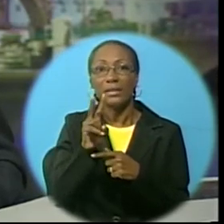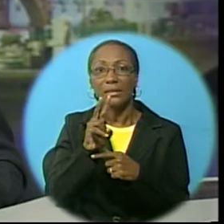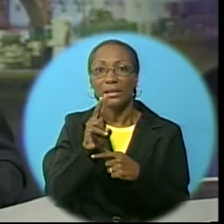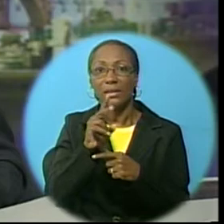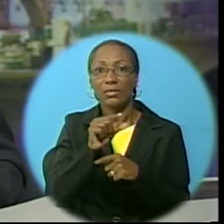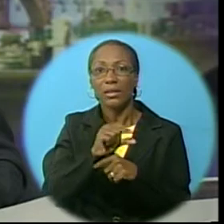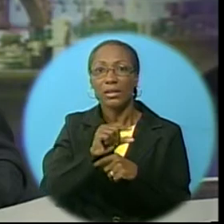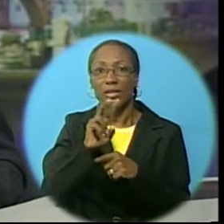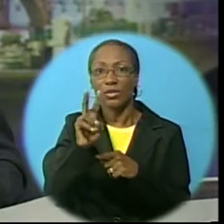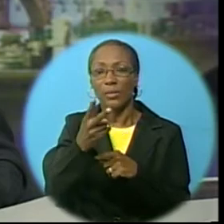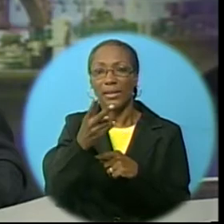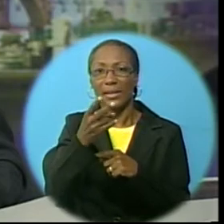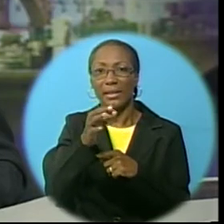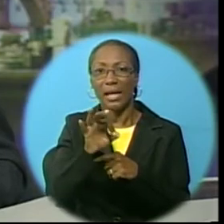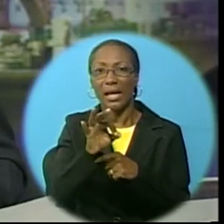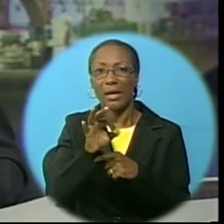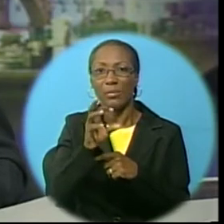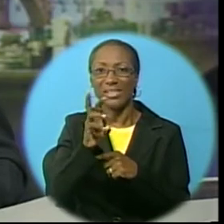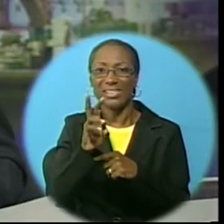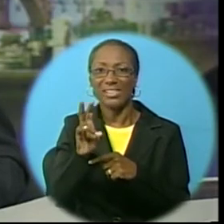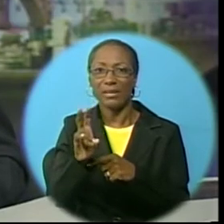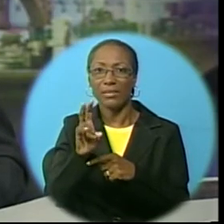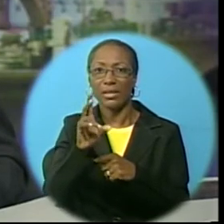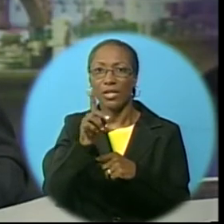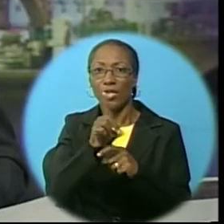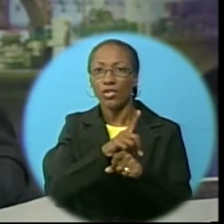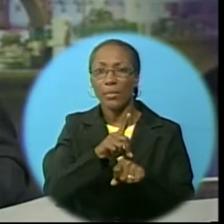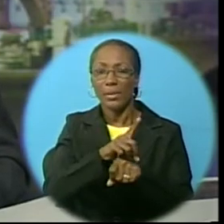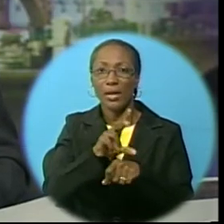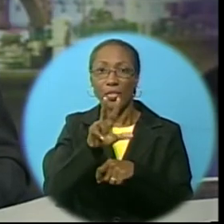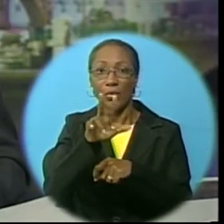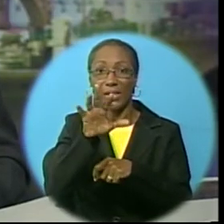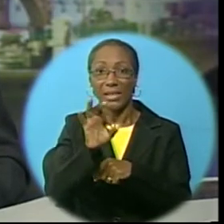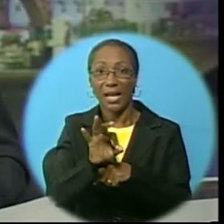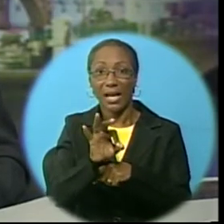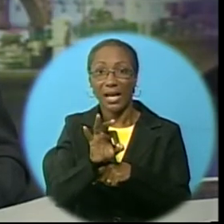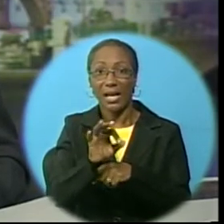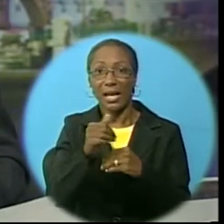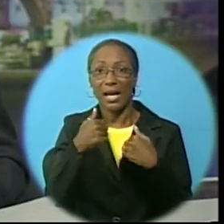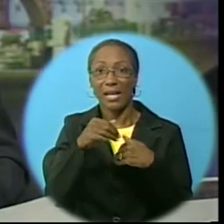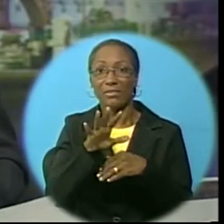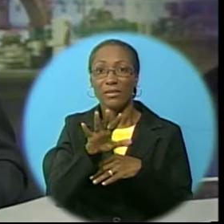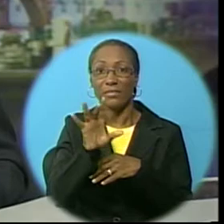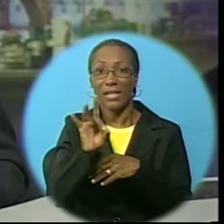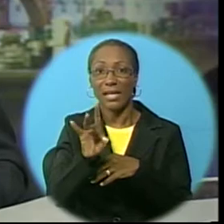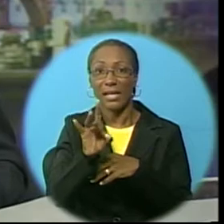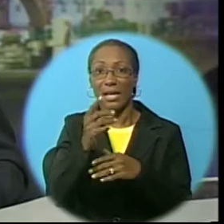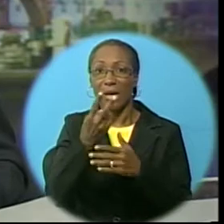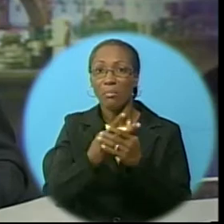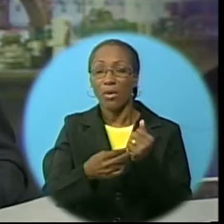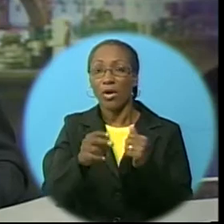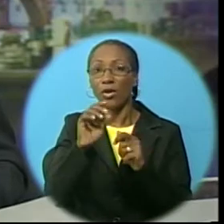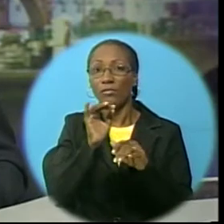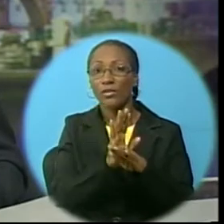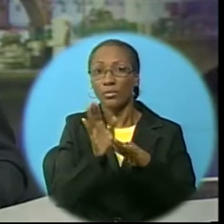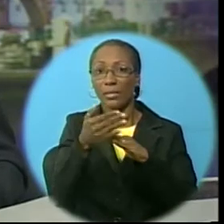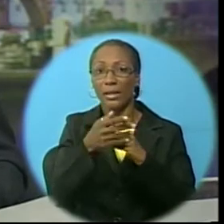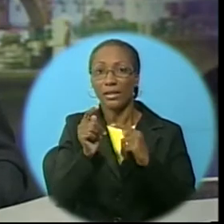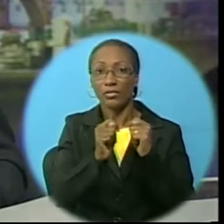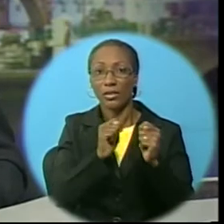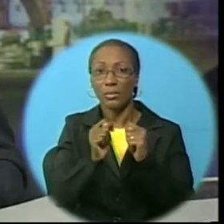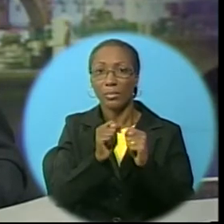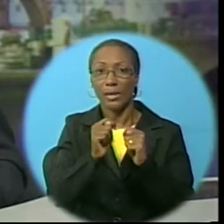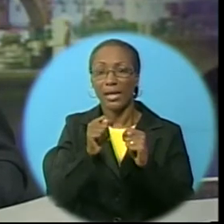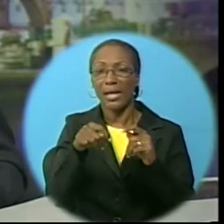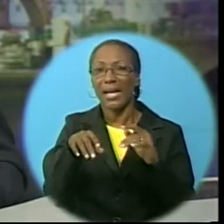29th with a score of 67. Dominica at 39 with a score of 58. Both Jamaica and Trinidad and Tobago are ranked